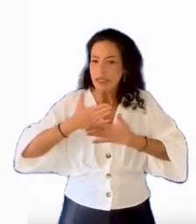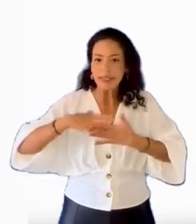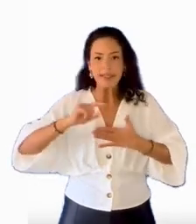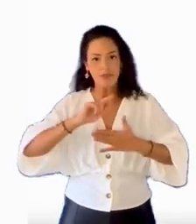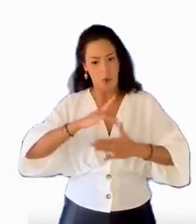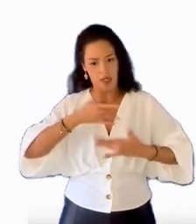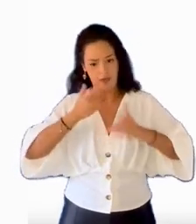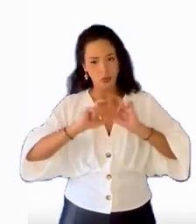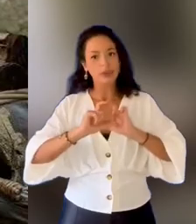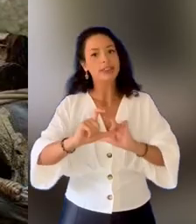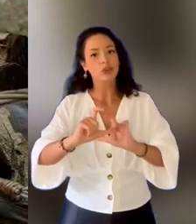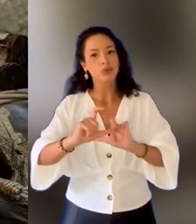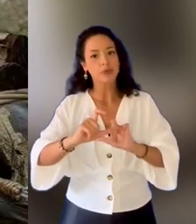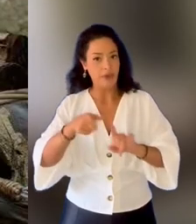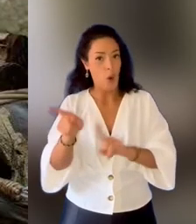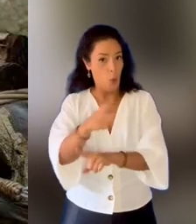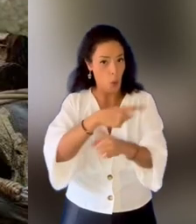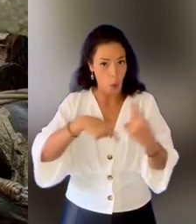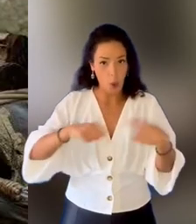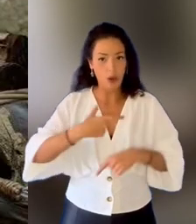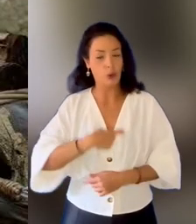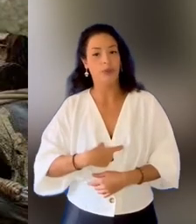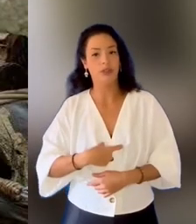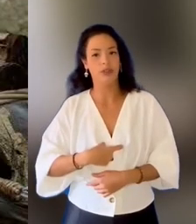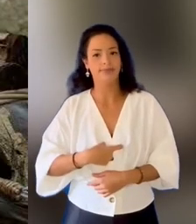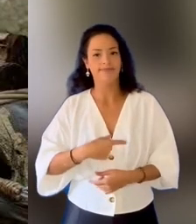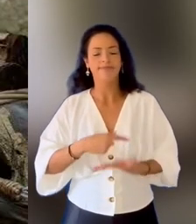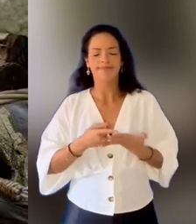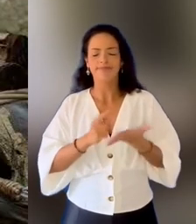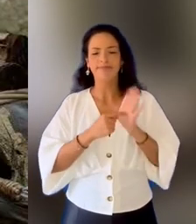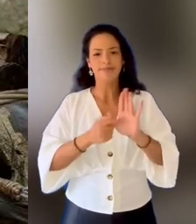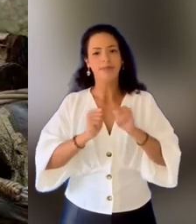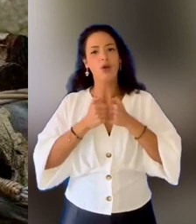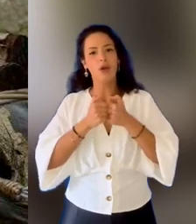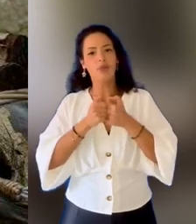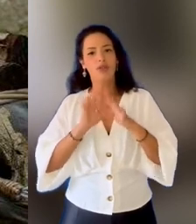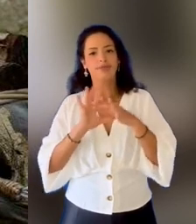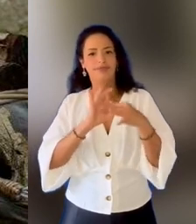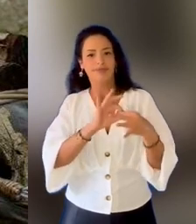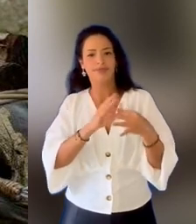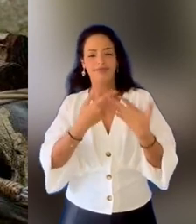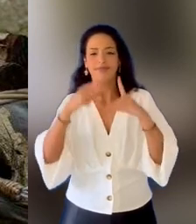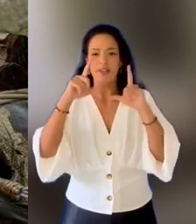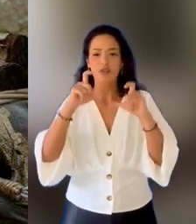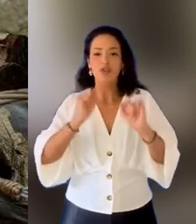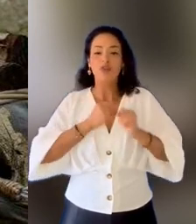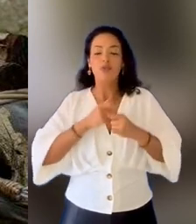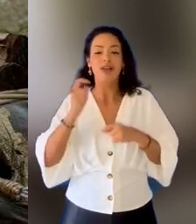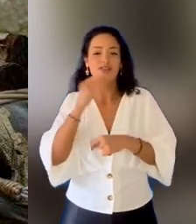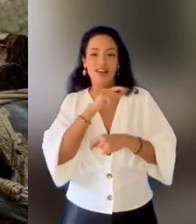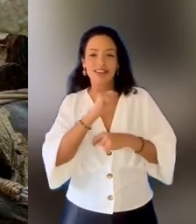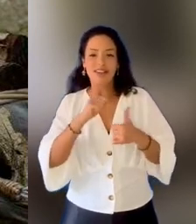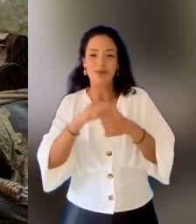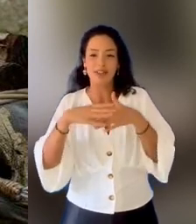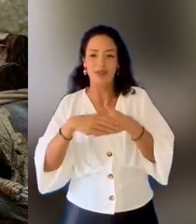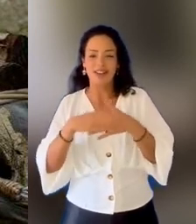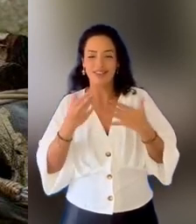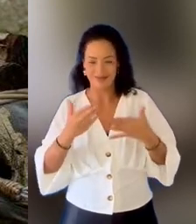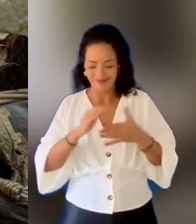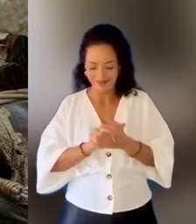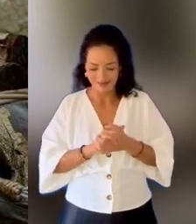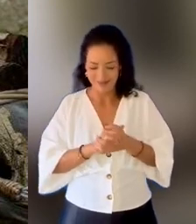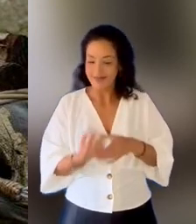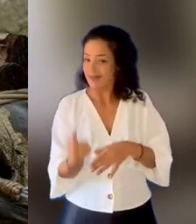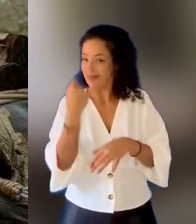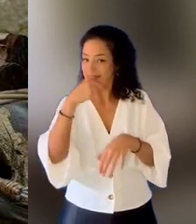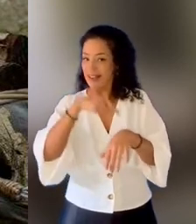our survival. Here I share my own appreciation of connection in the form of a photograph of my son and his best friend. At